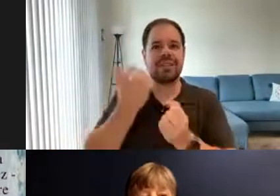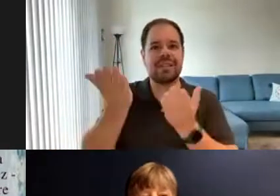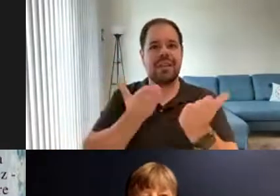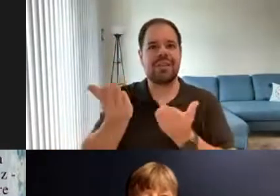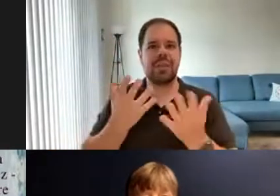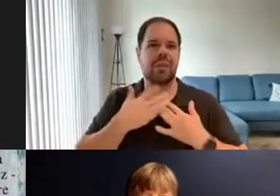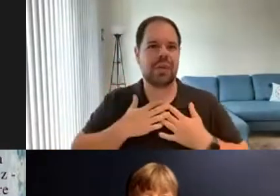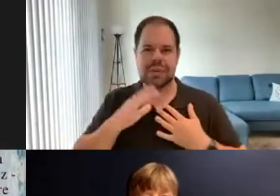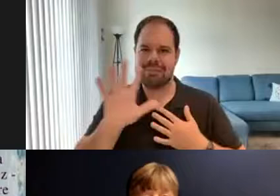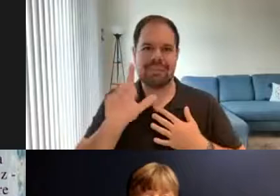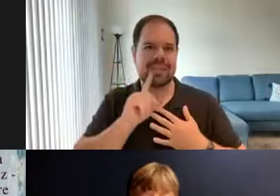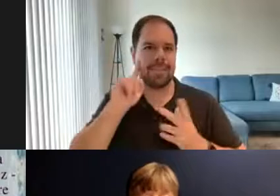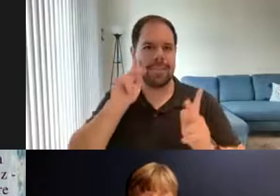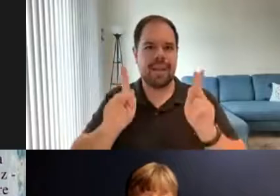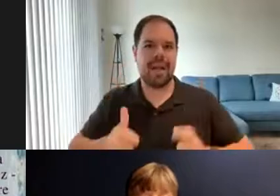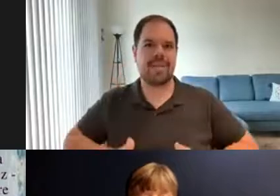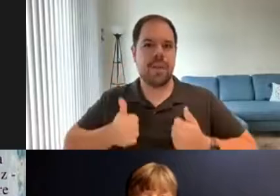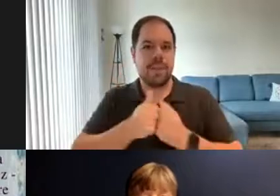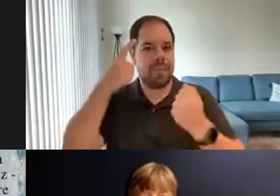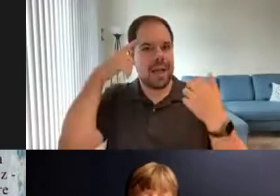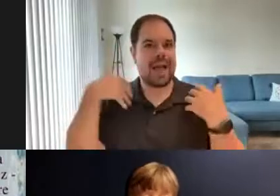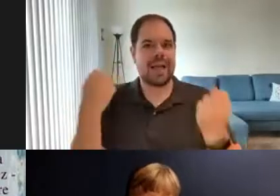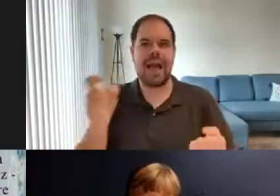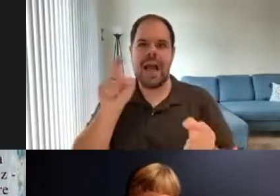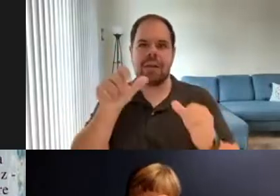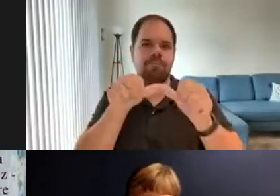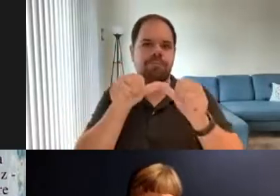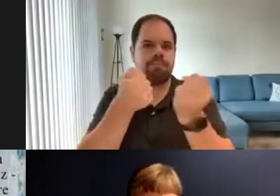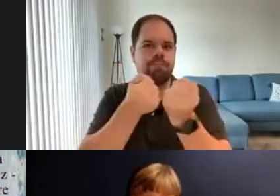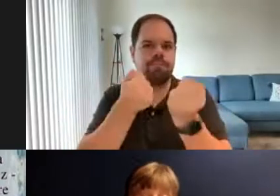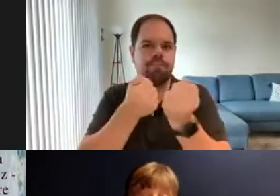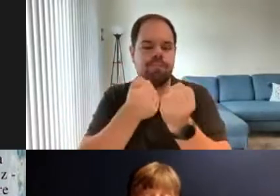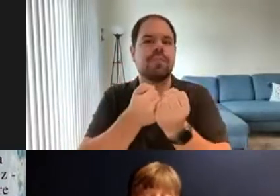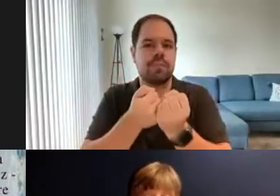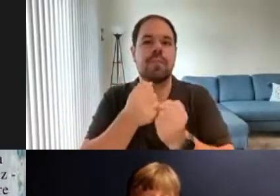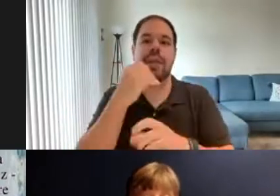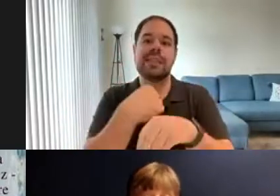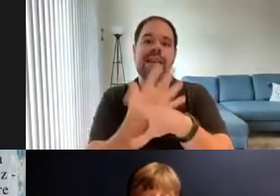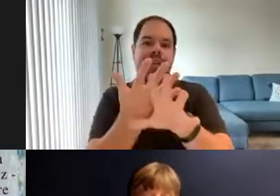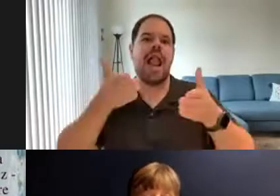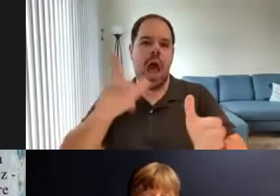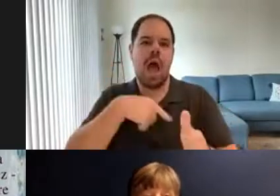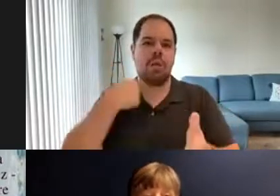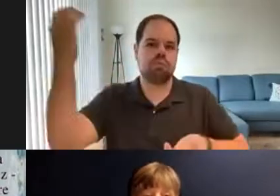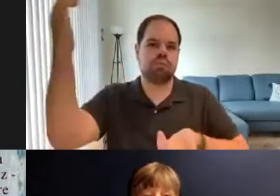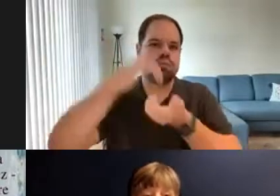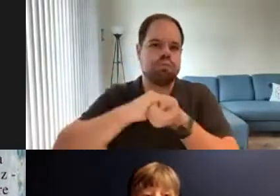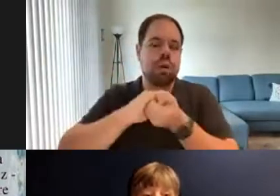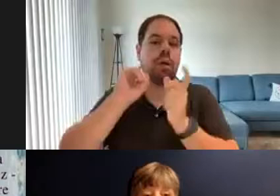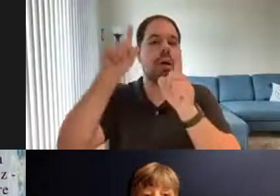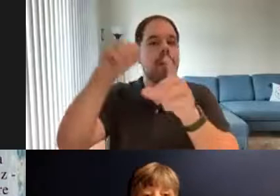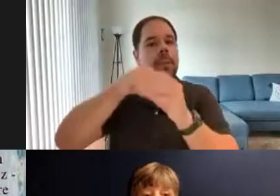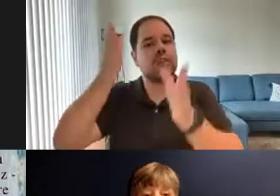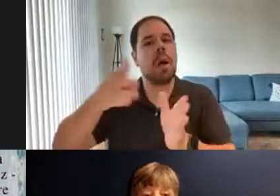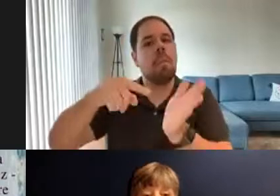office is in Nashua. And so for them not having the best access to services. And so the way we can continue